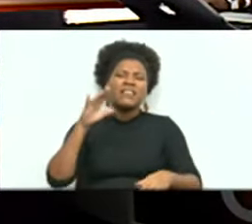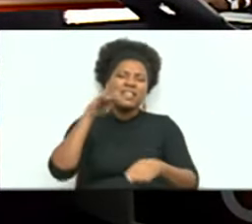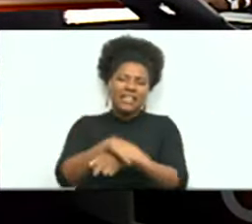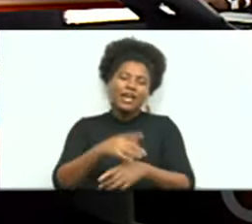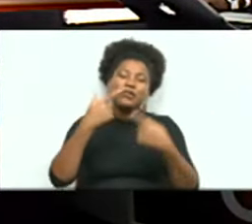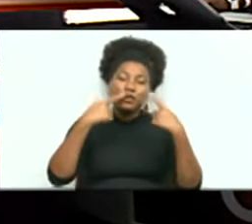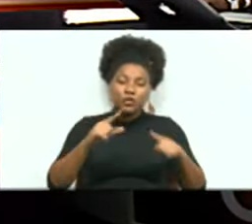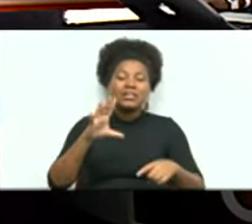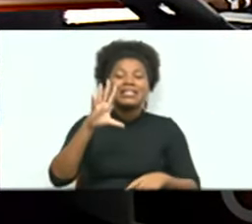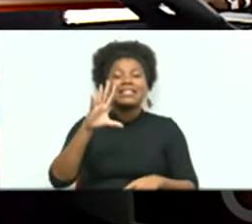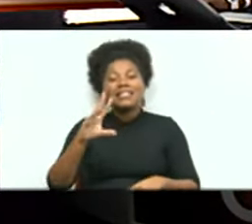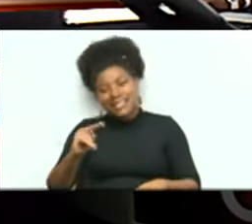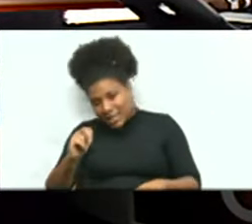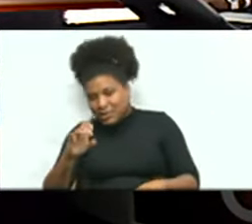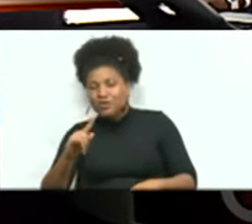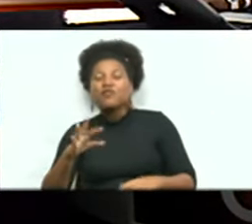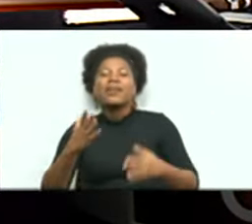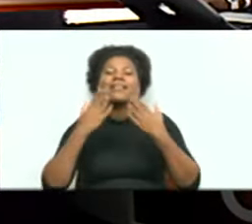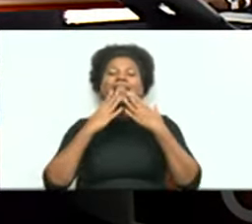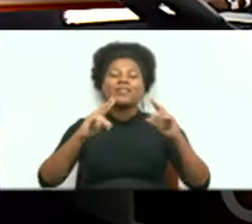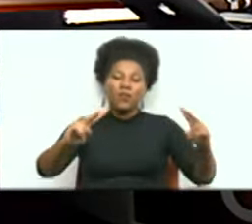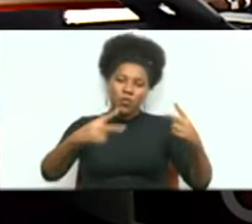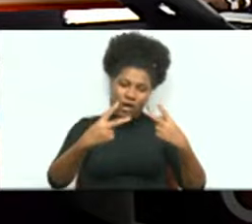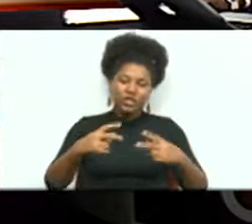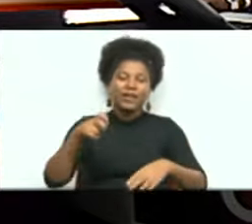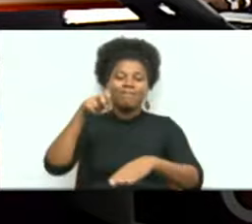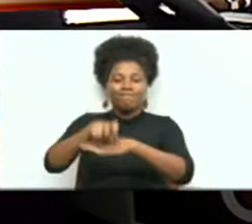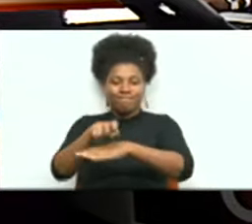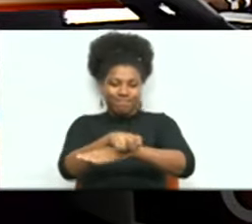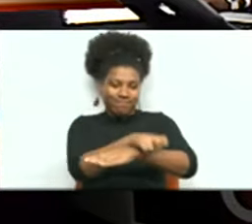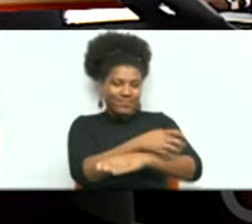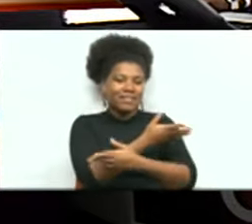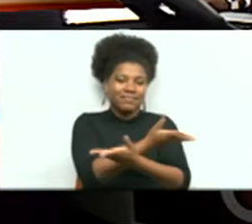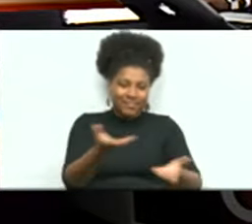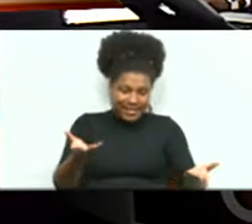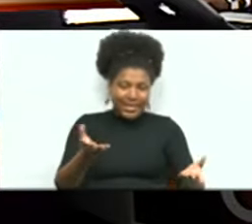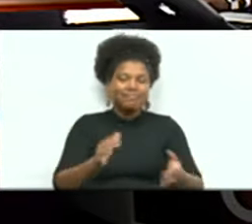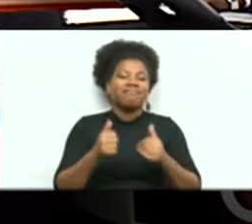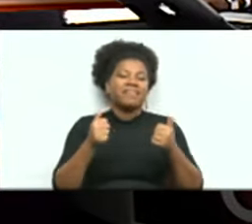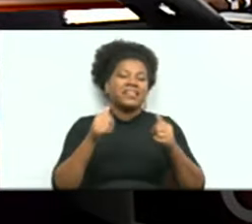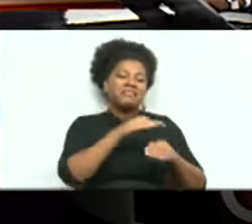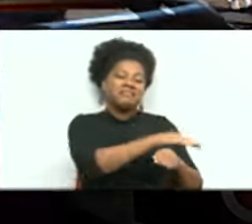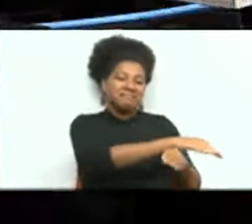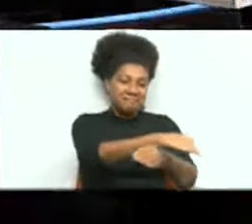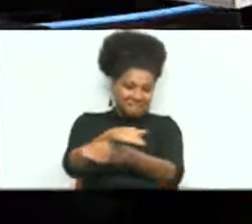Thanks for watching. I'm Ria Ramboli. I'm Ryan Batchew. I'm Drew Van Ravello. And I'm Kaleen Usain. Have a good night.